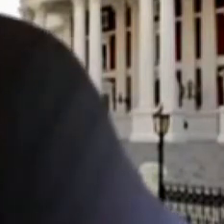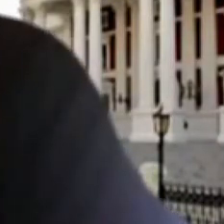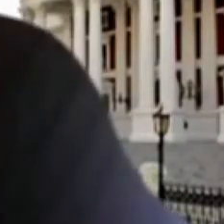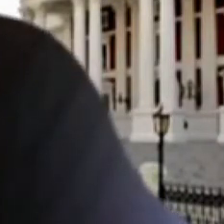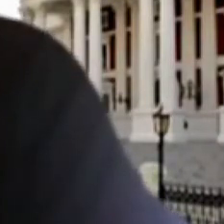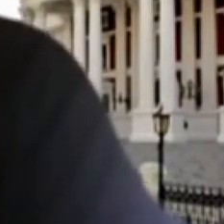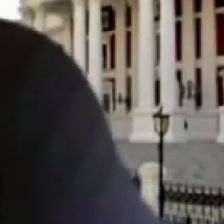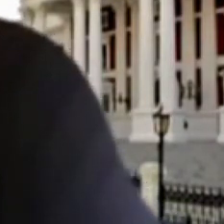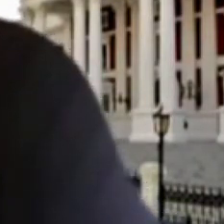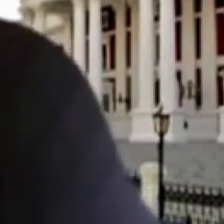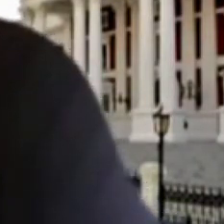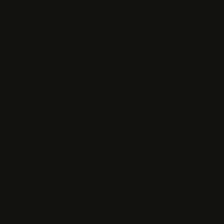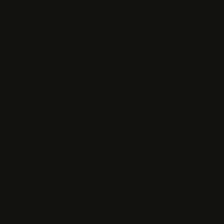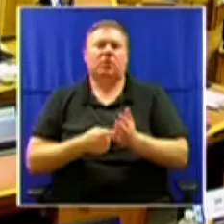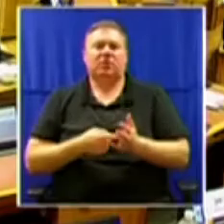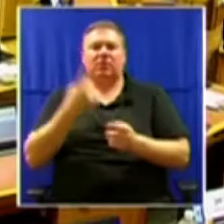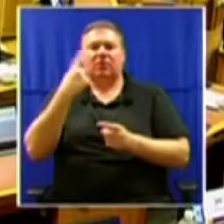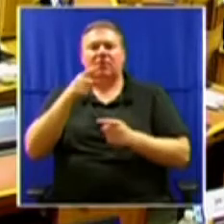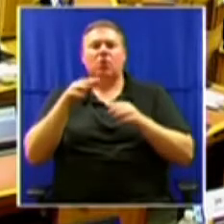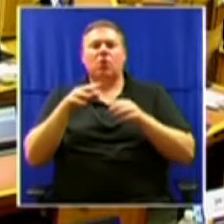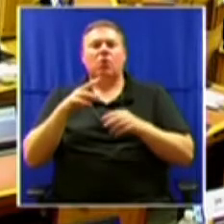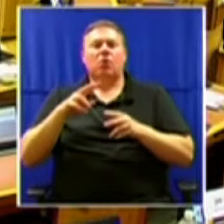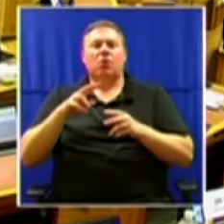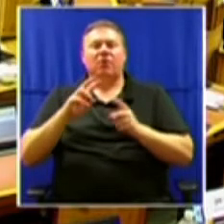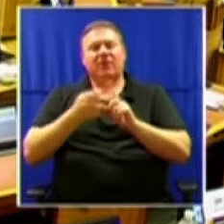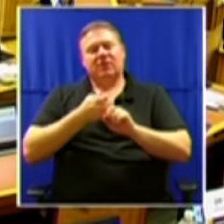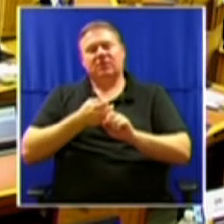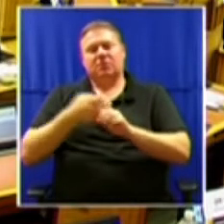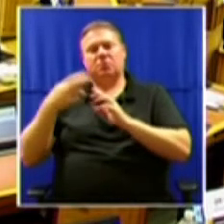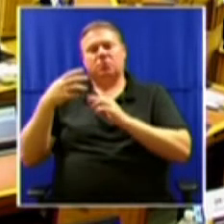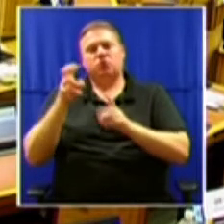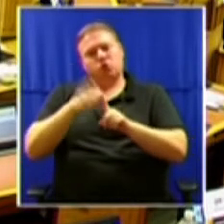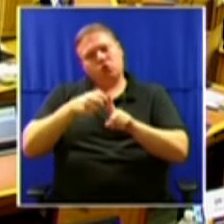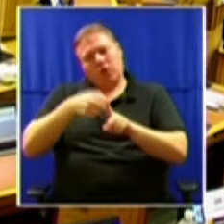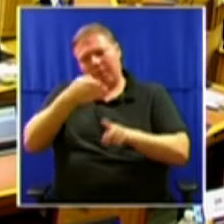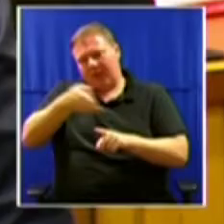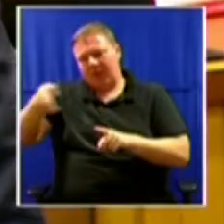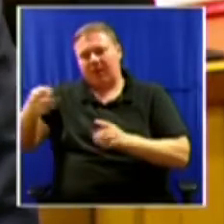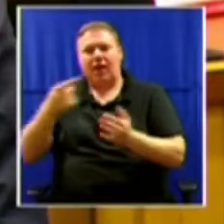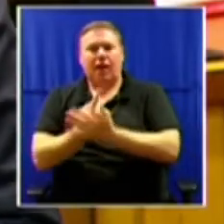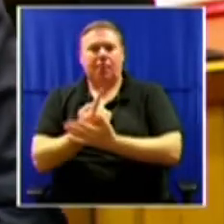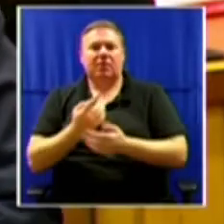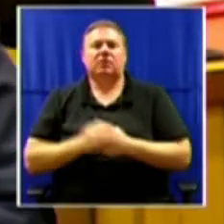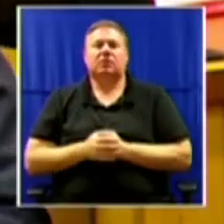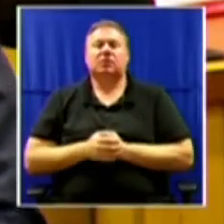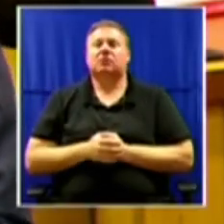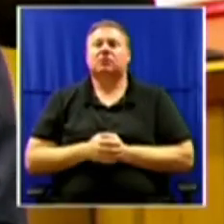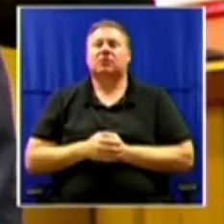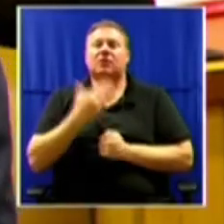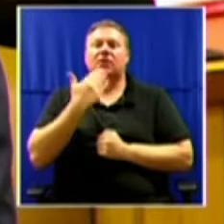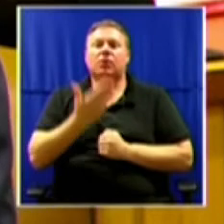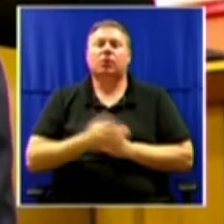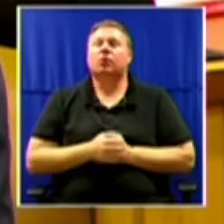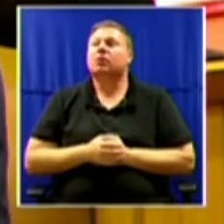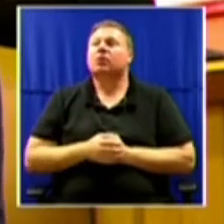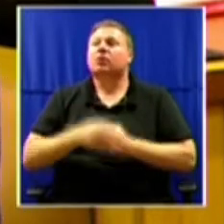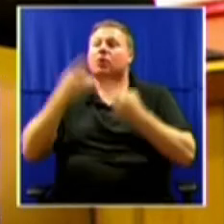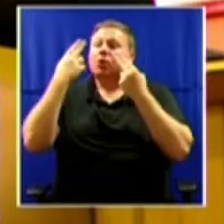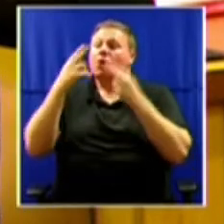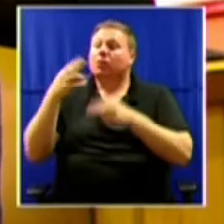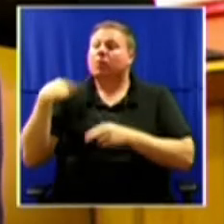Thank you. The Honourable the Minister. Yeah, thank you, Chairperson.